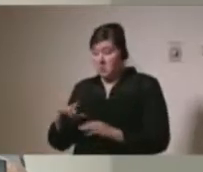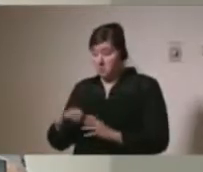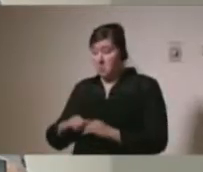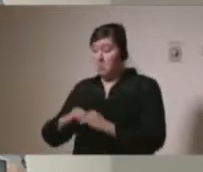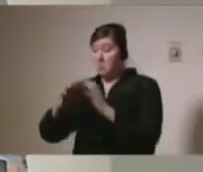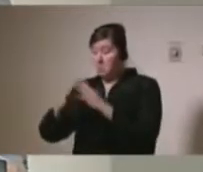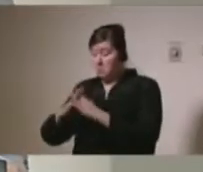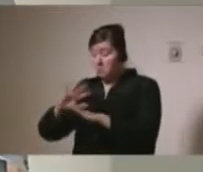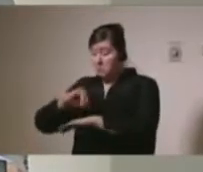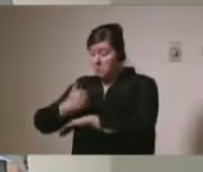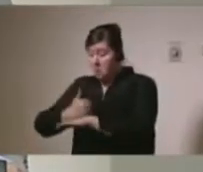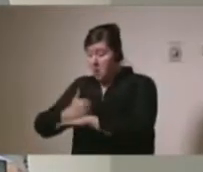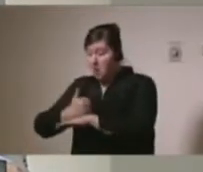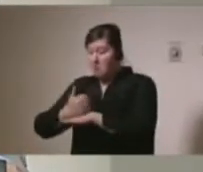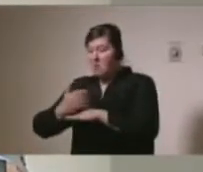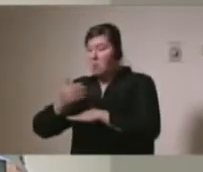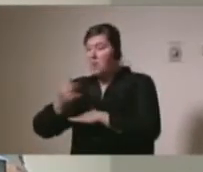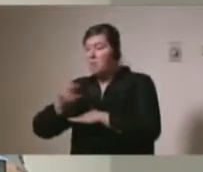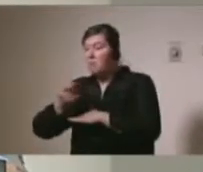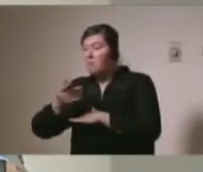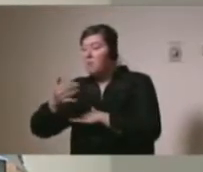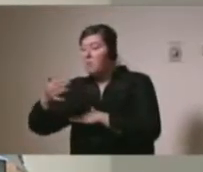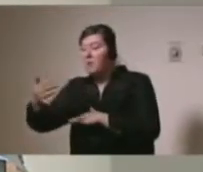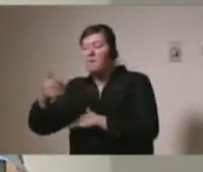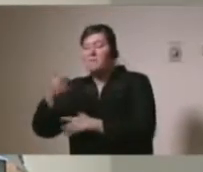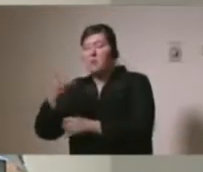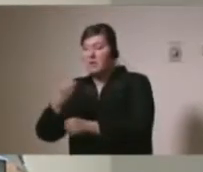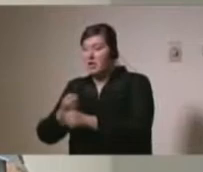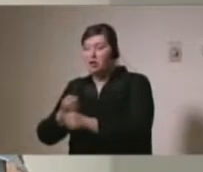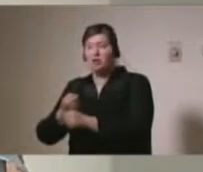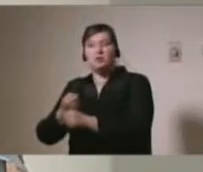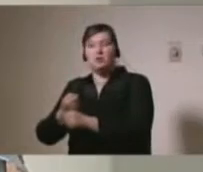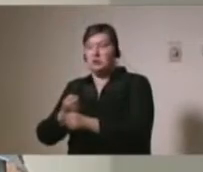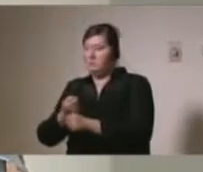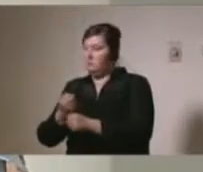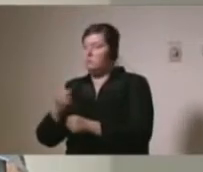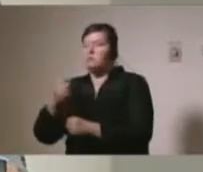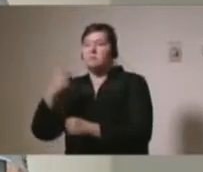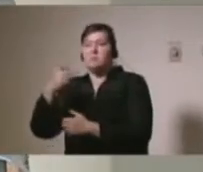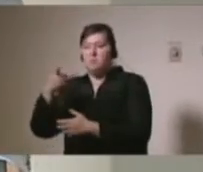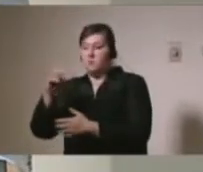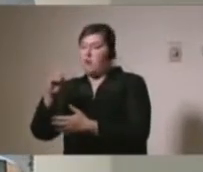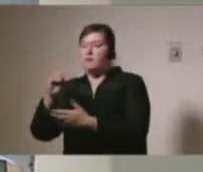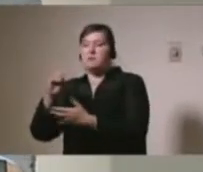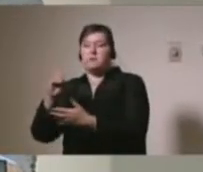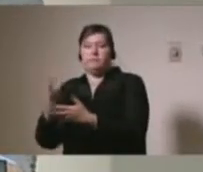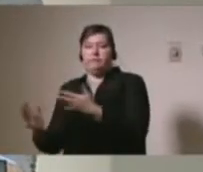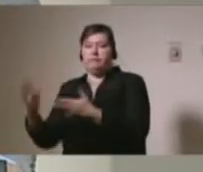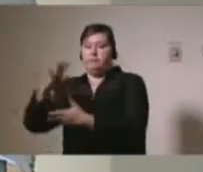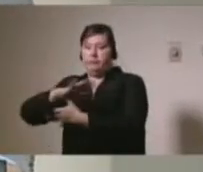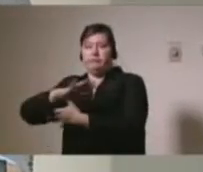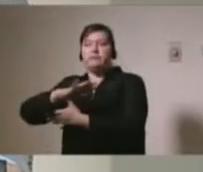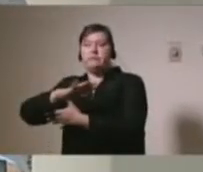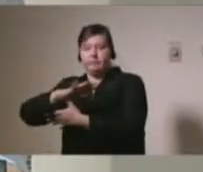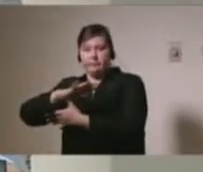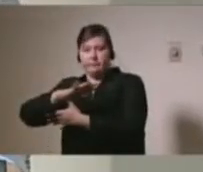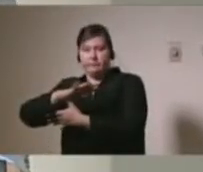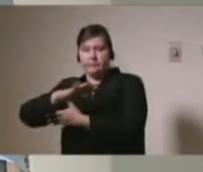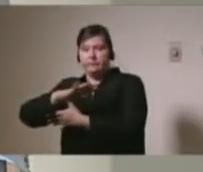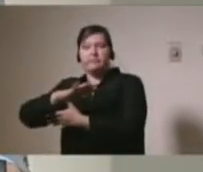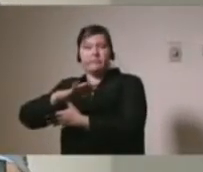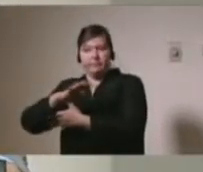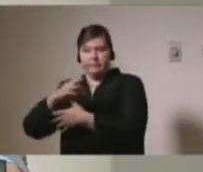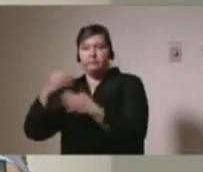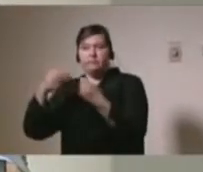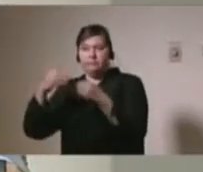the main virtual operator. We have more than 3 million SIM cards. In the last